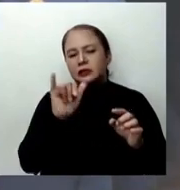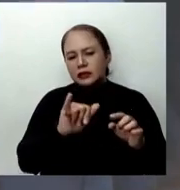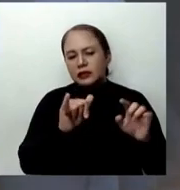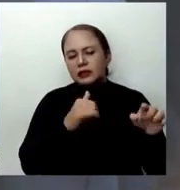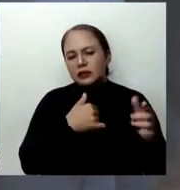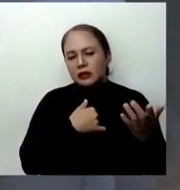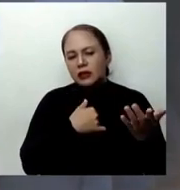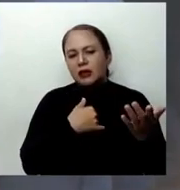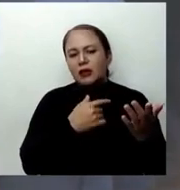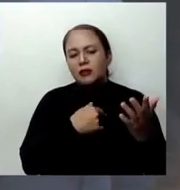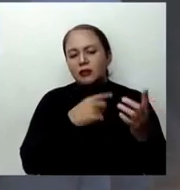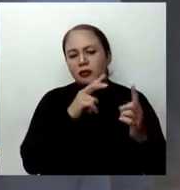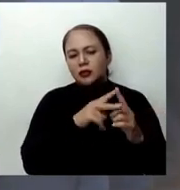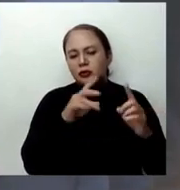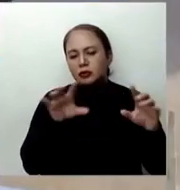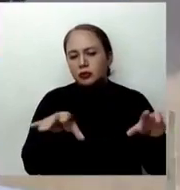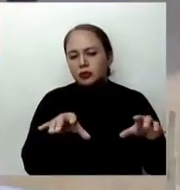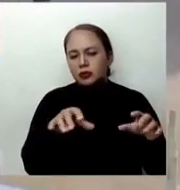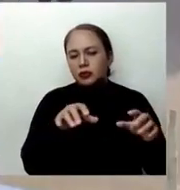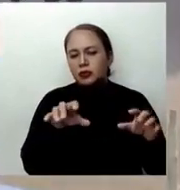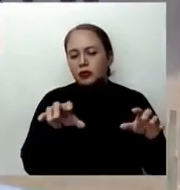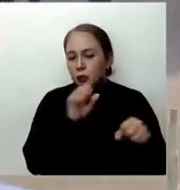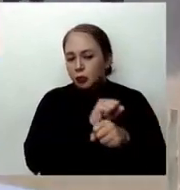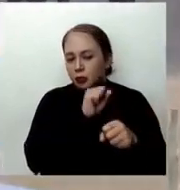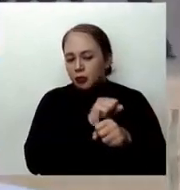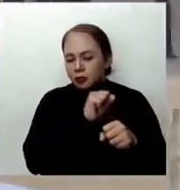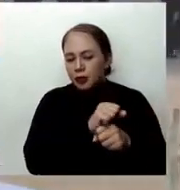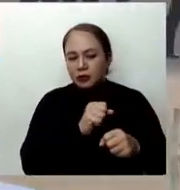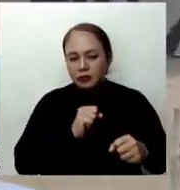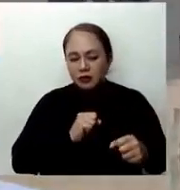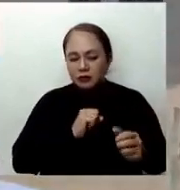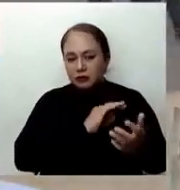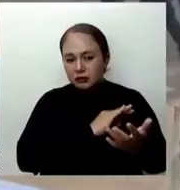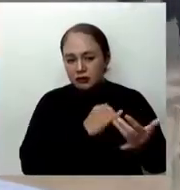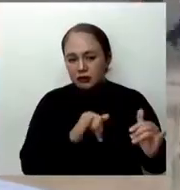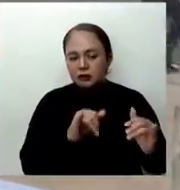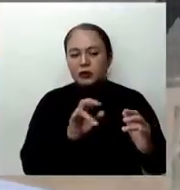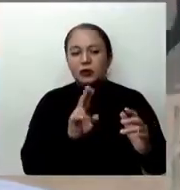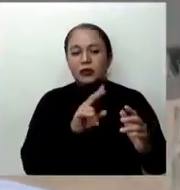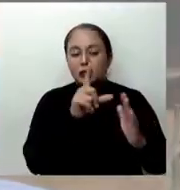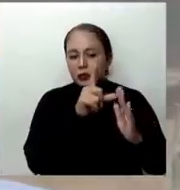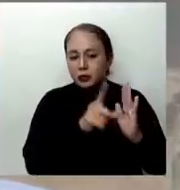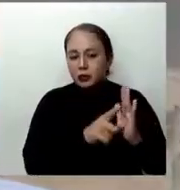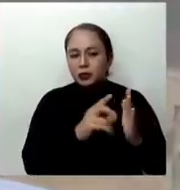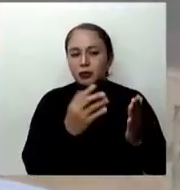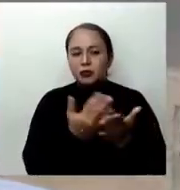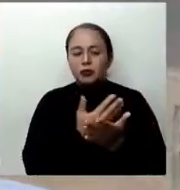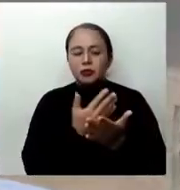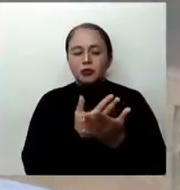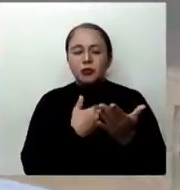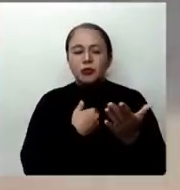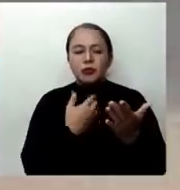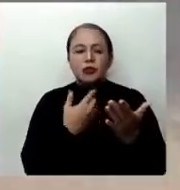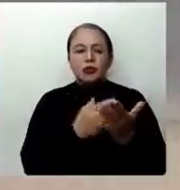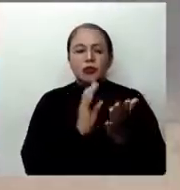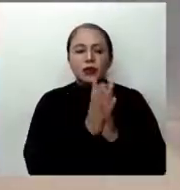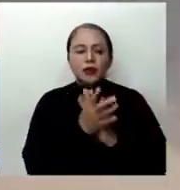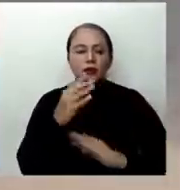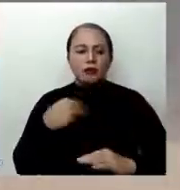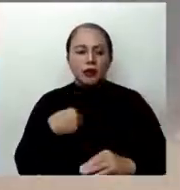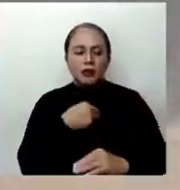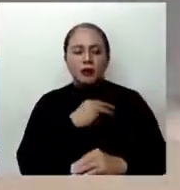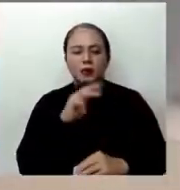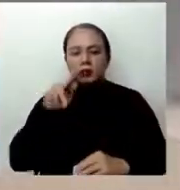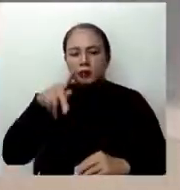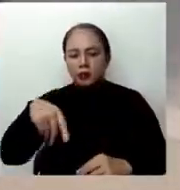to active personnel and new entrants, the proposed legislation only applies to new entrants or those who will become members of the MUP